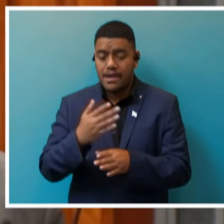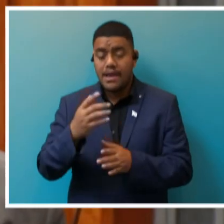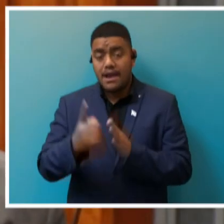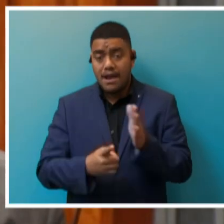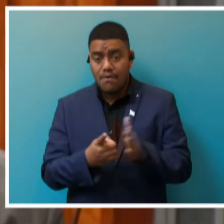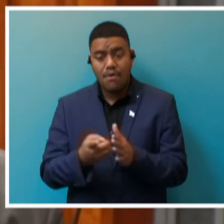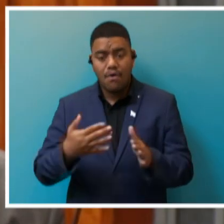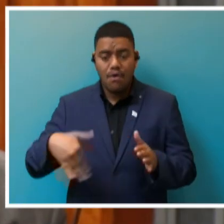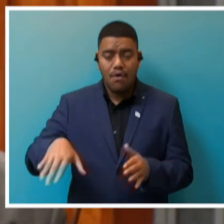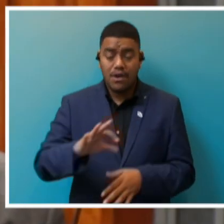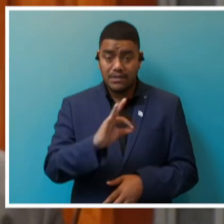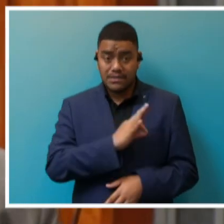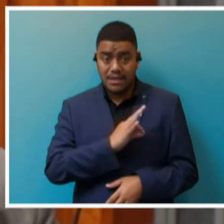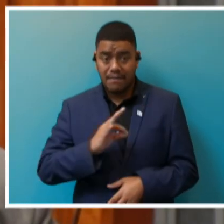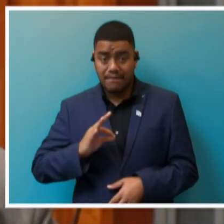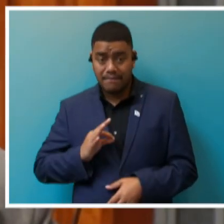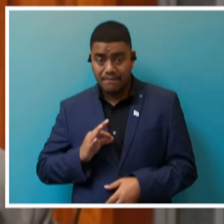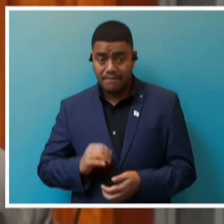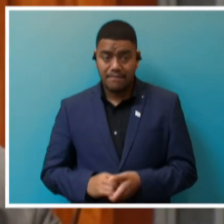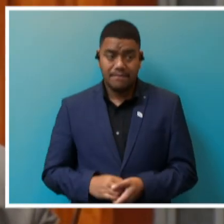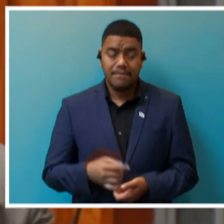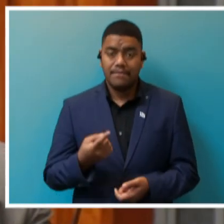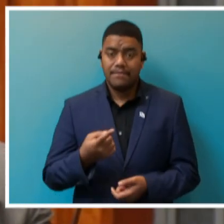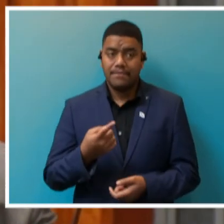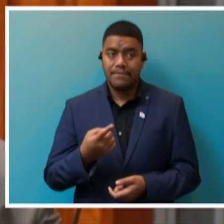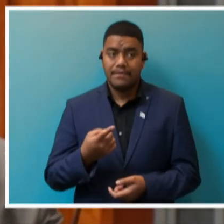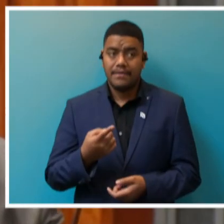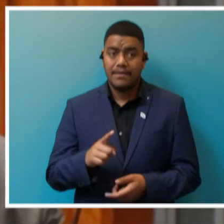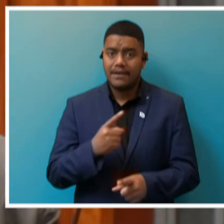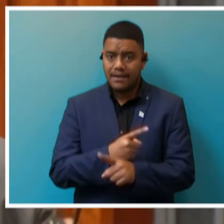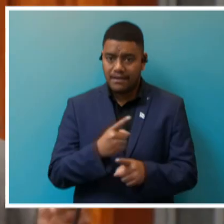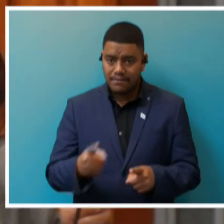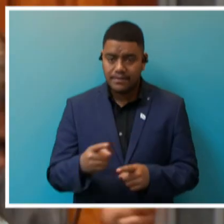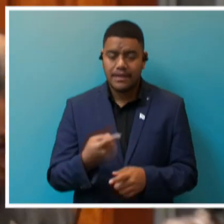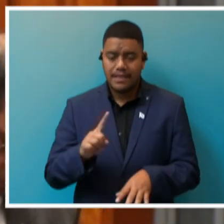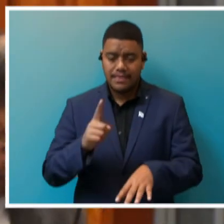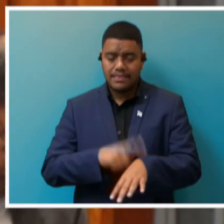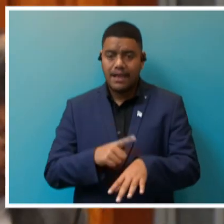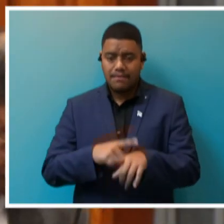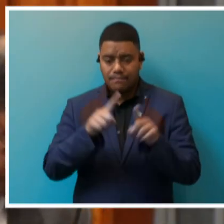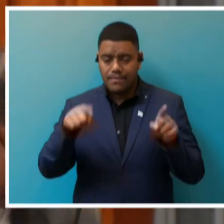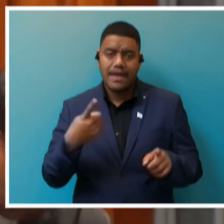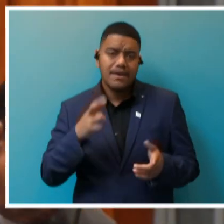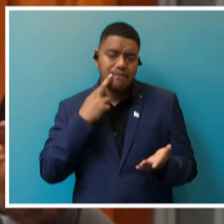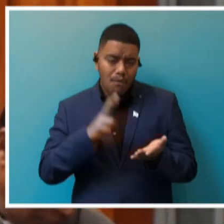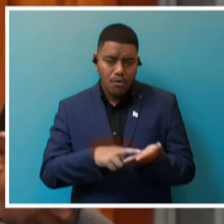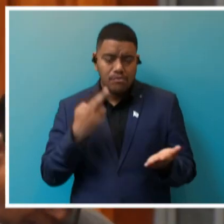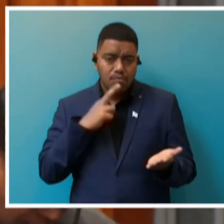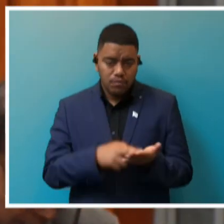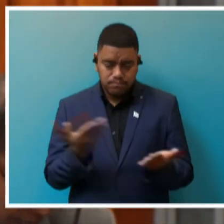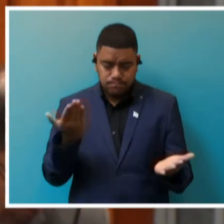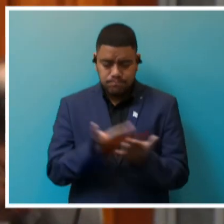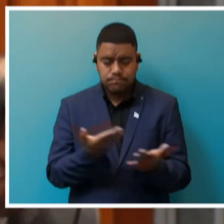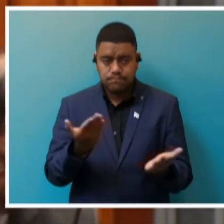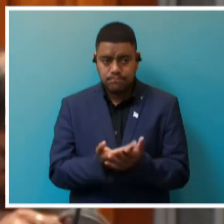staff and reconcile governance, institutional timesheets and records. This would not only be